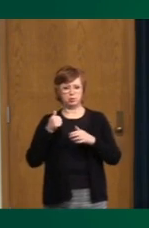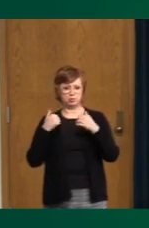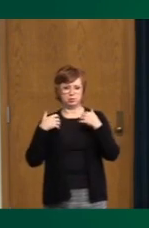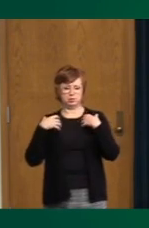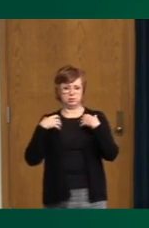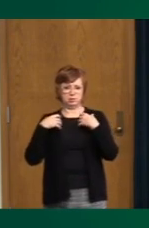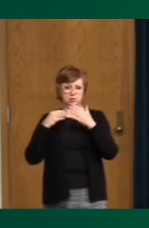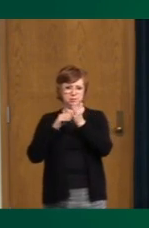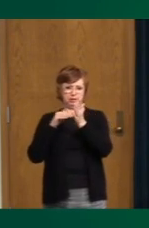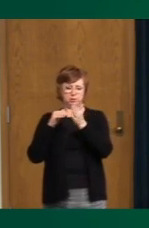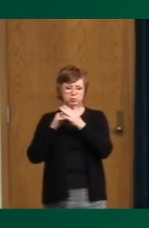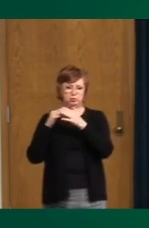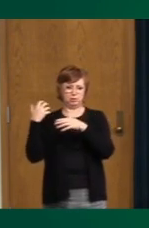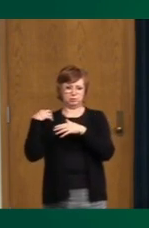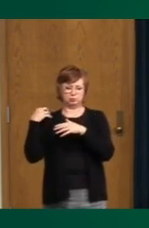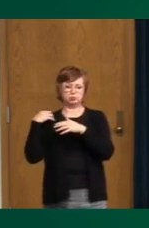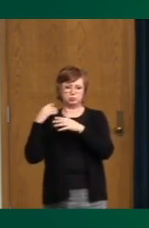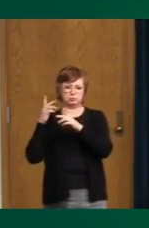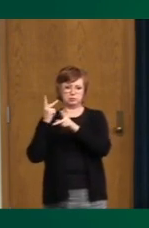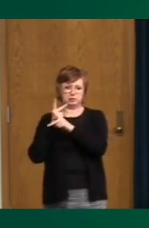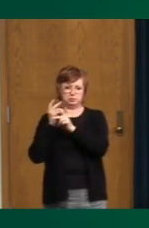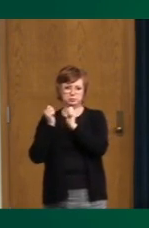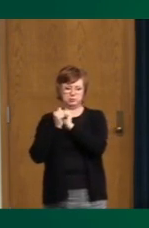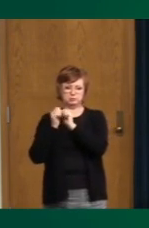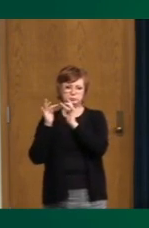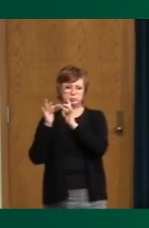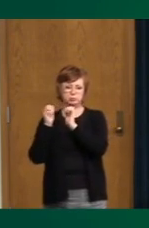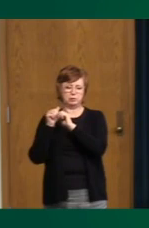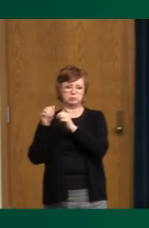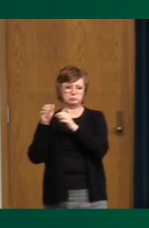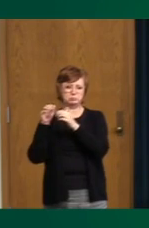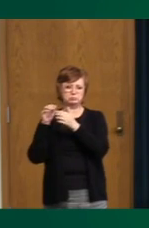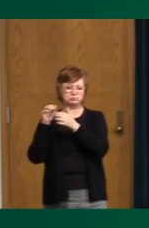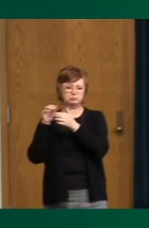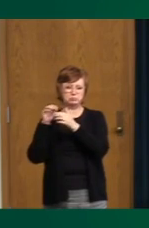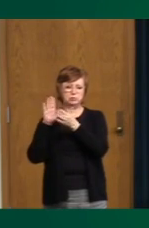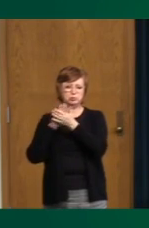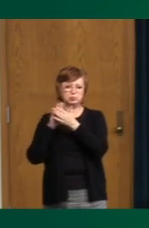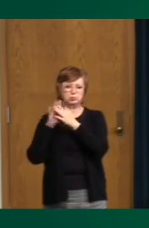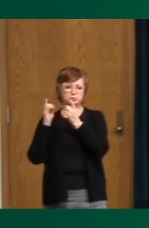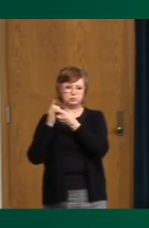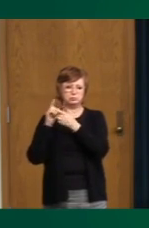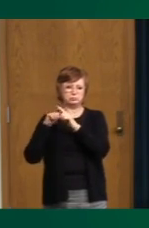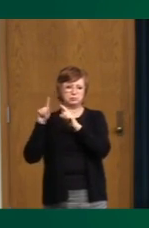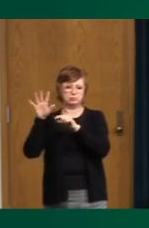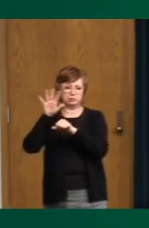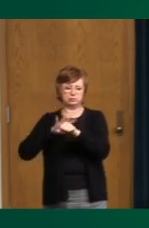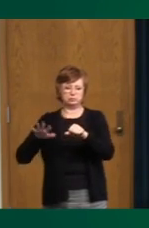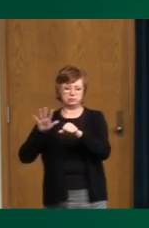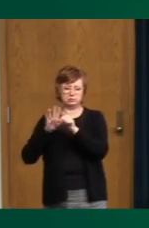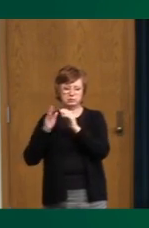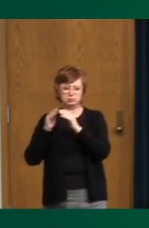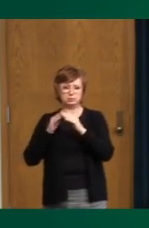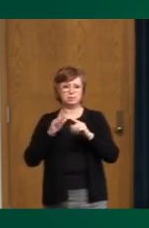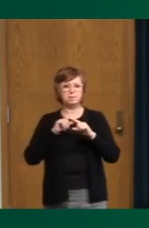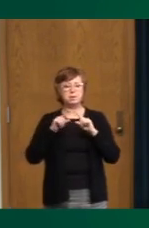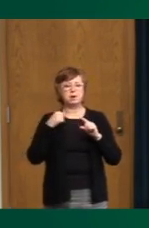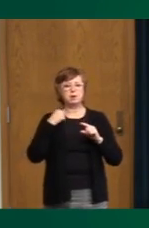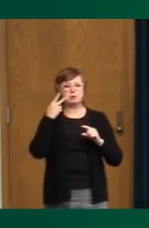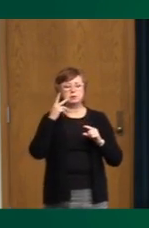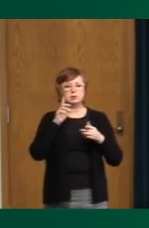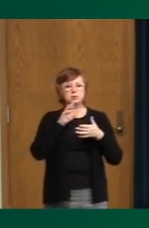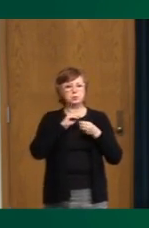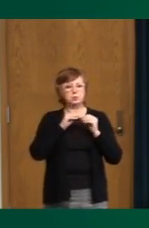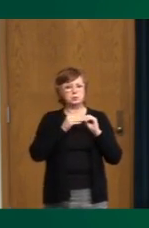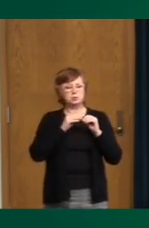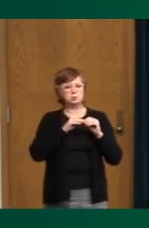basis. So on the one hand, we continue to see, obviously, cases in schools reflecting cases in the community, but what we have